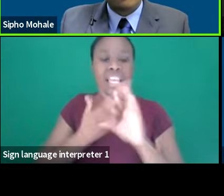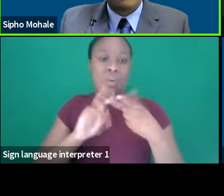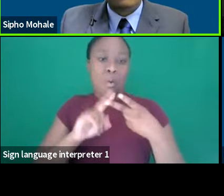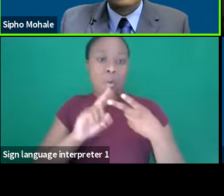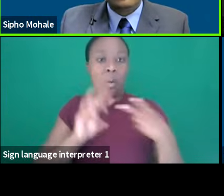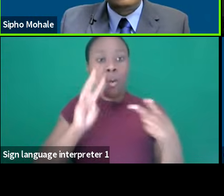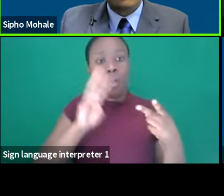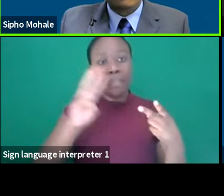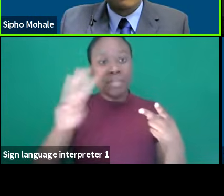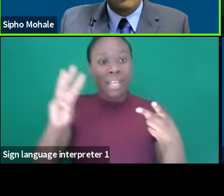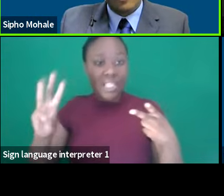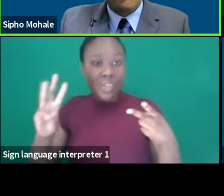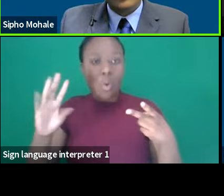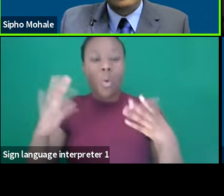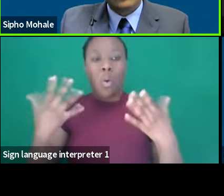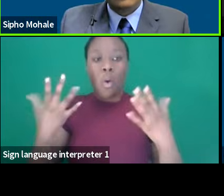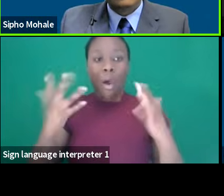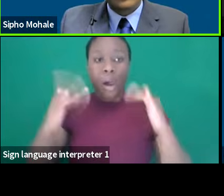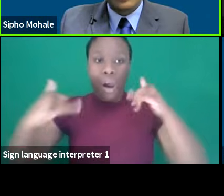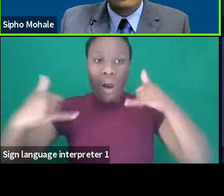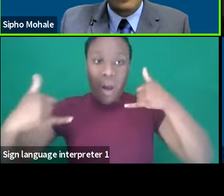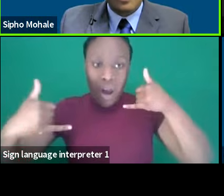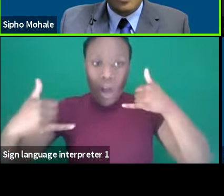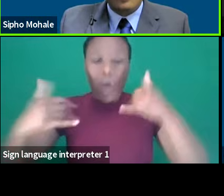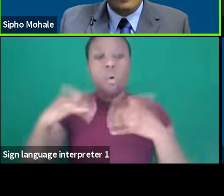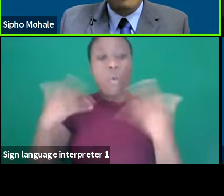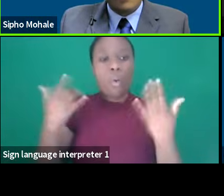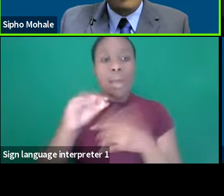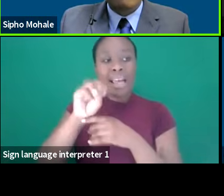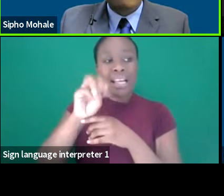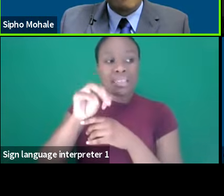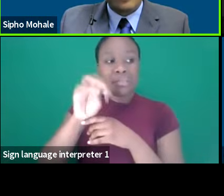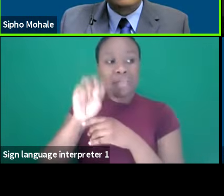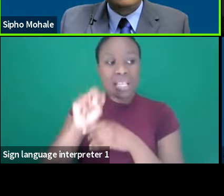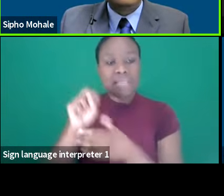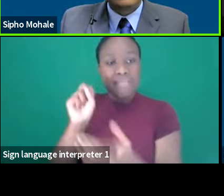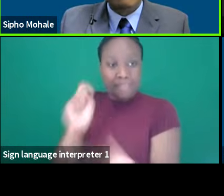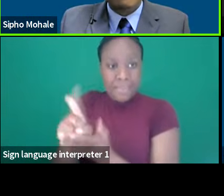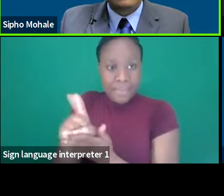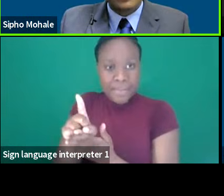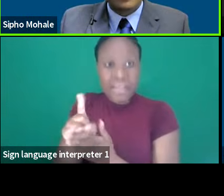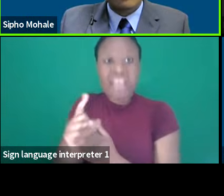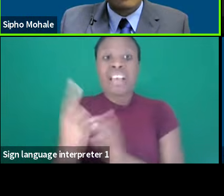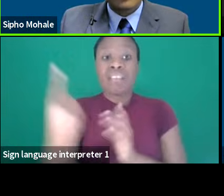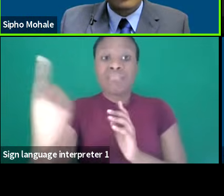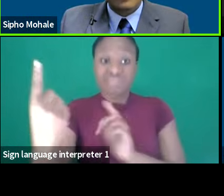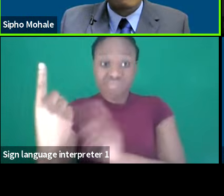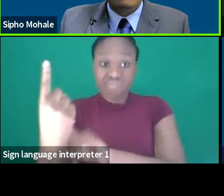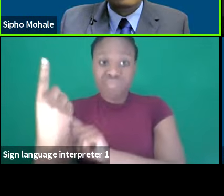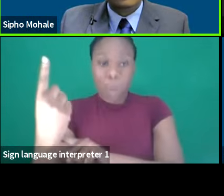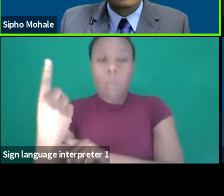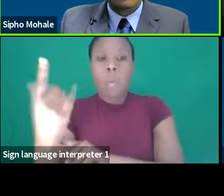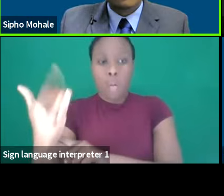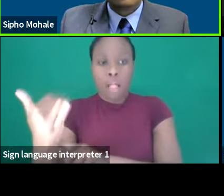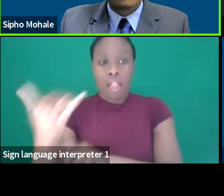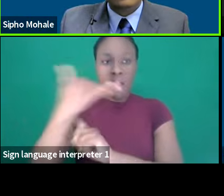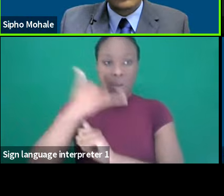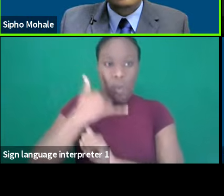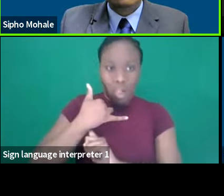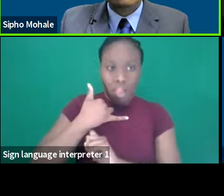using our call center or our SMS line. And then one of our service ambassador will be able